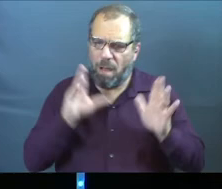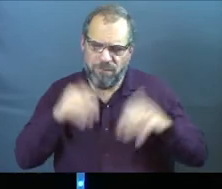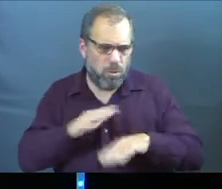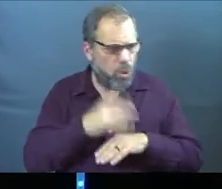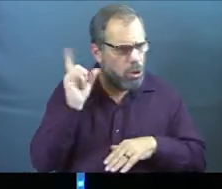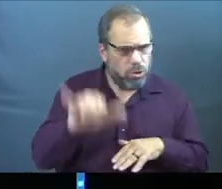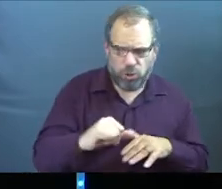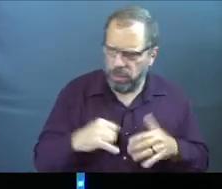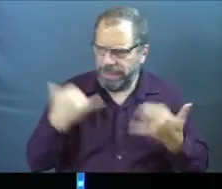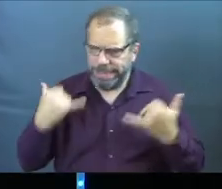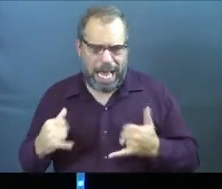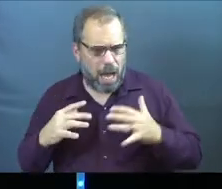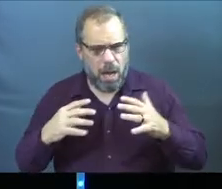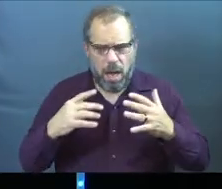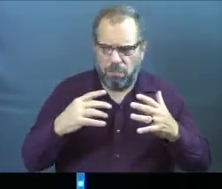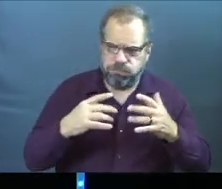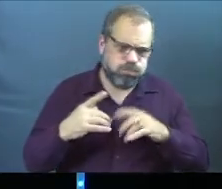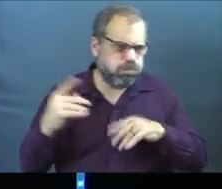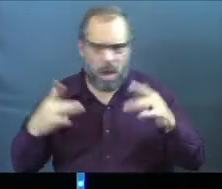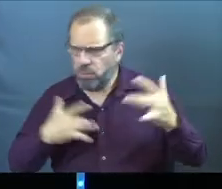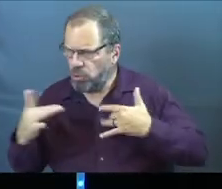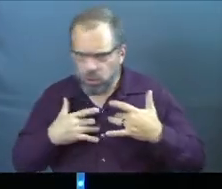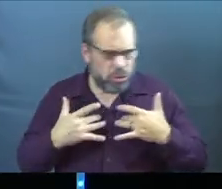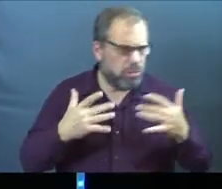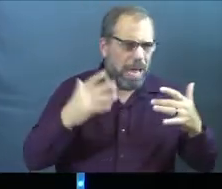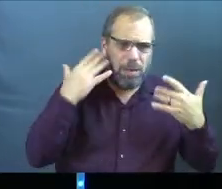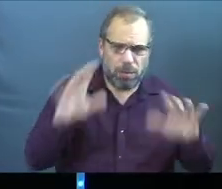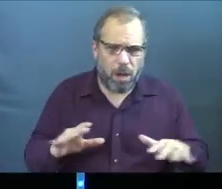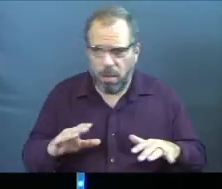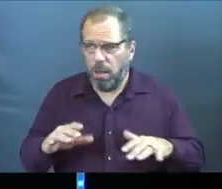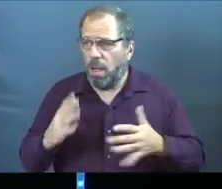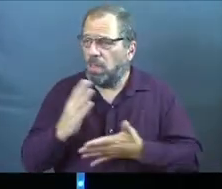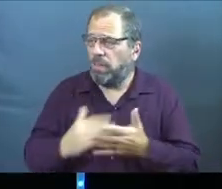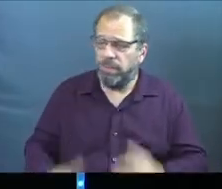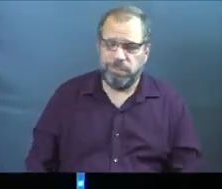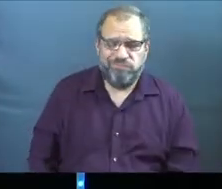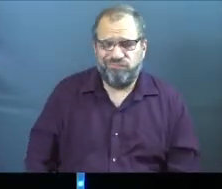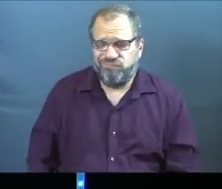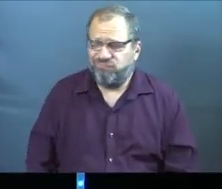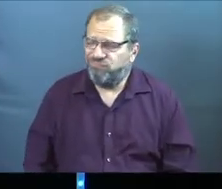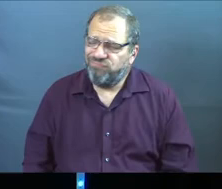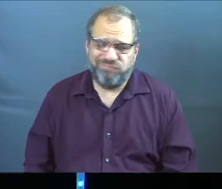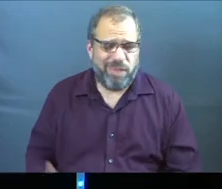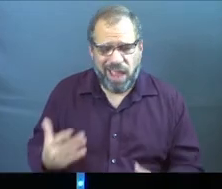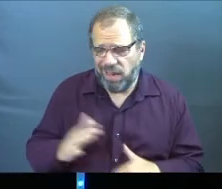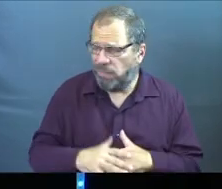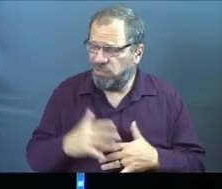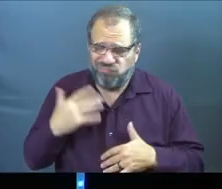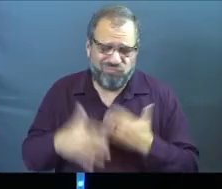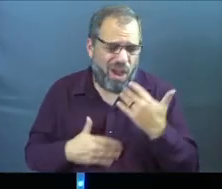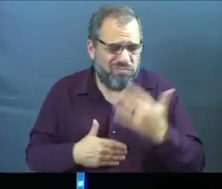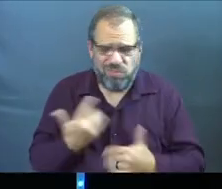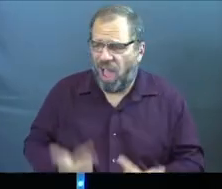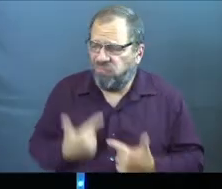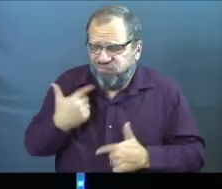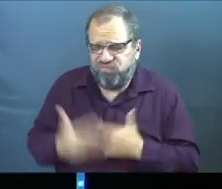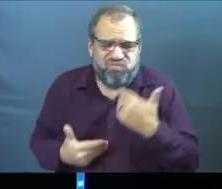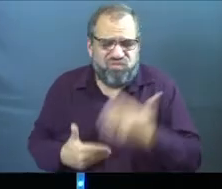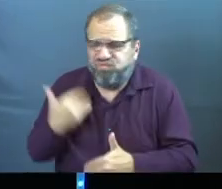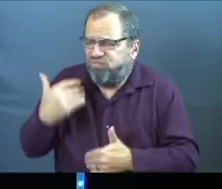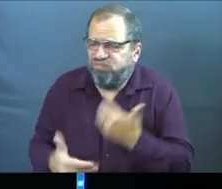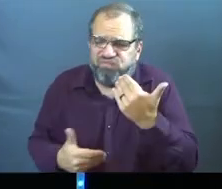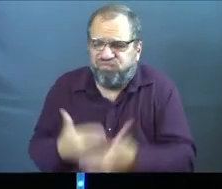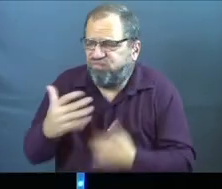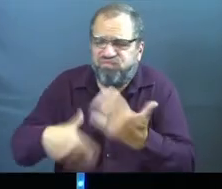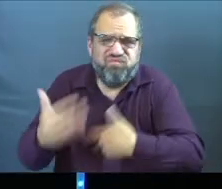on eternity. And for some of us, we're like, I'm worried about it. I'm concerned about it. Others of us, we're like, oh man, I'm just trying to get out of here. You know what I mean? Like, let's go,